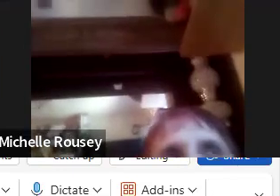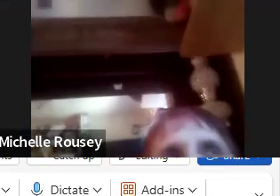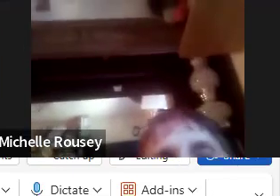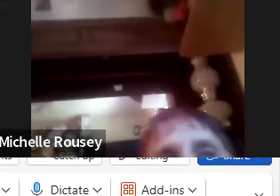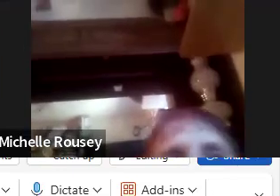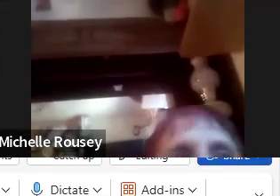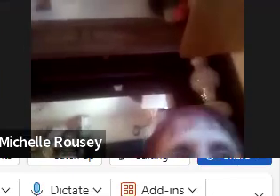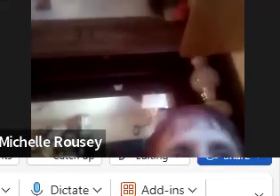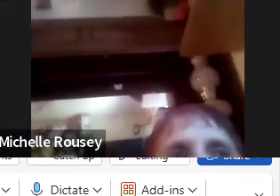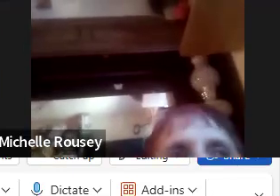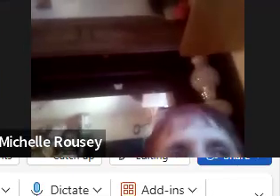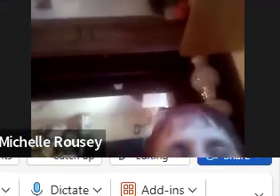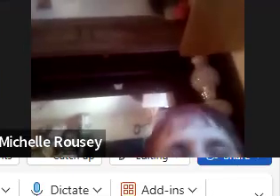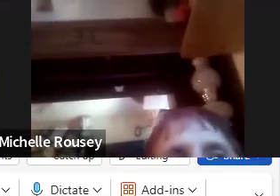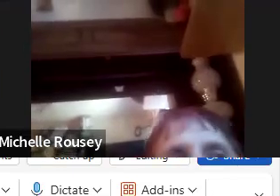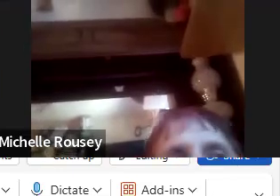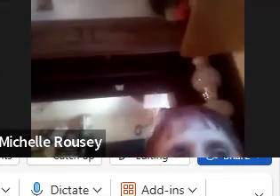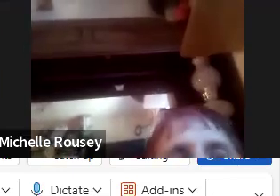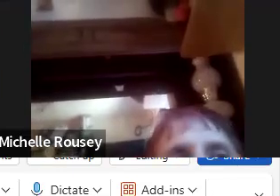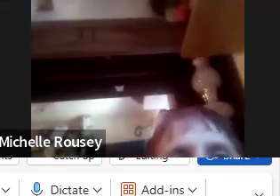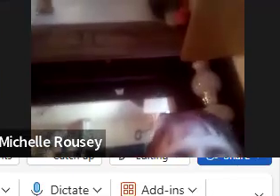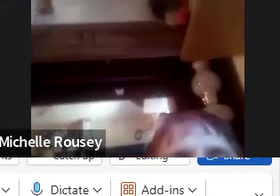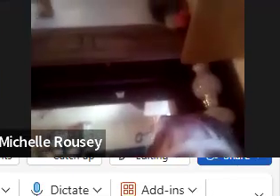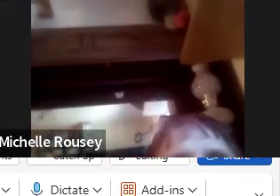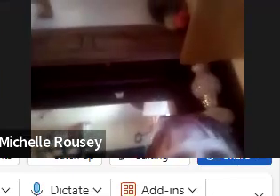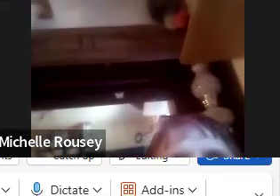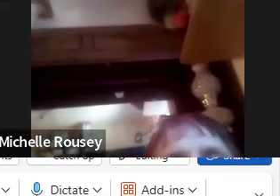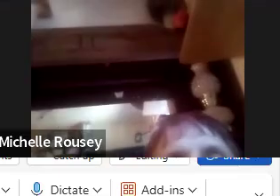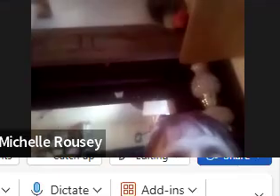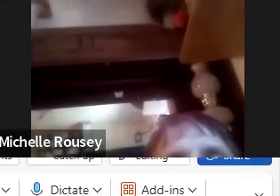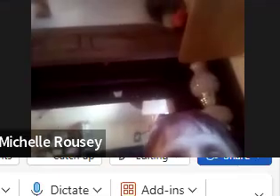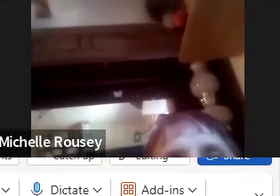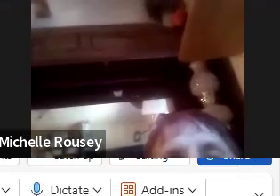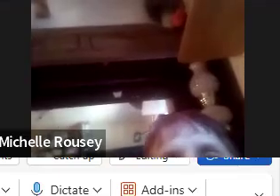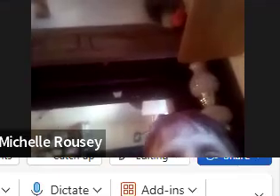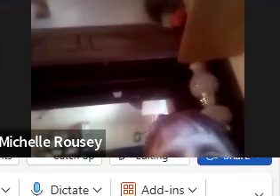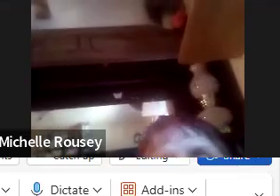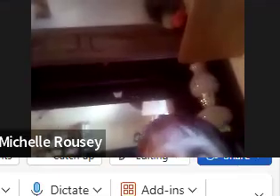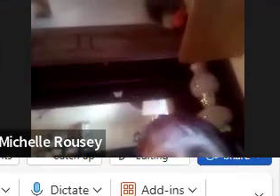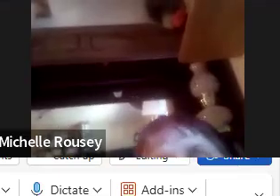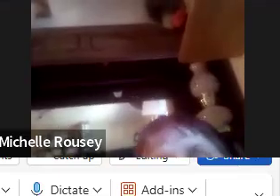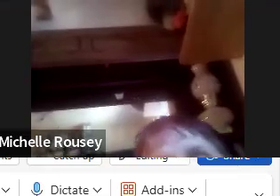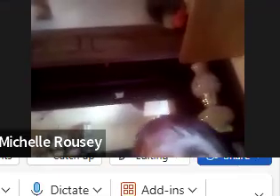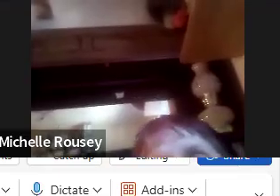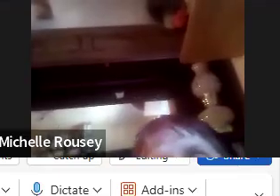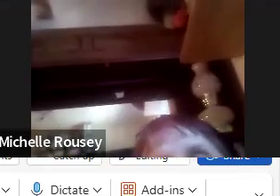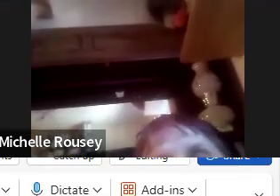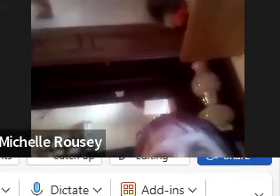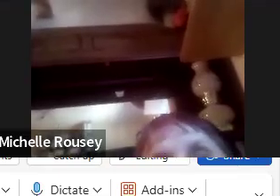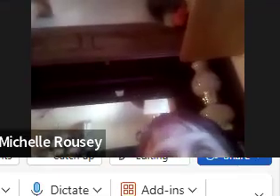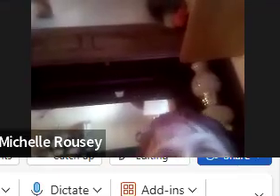I just think we need to meet people where they are, and you know, having the events at places